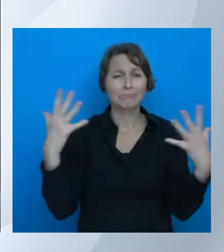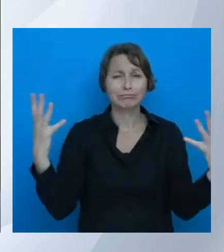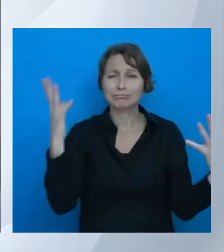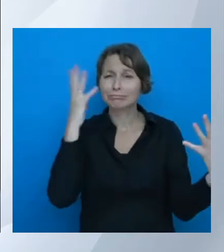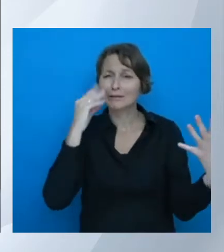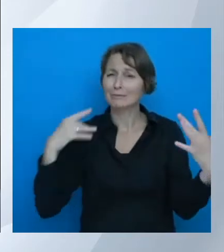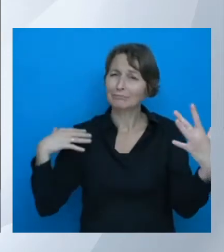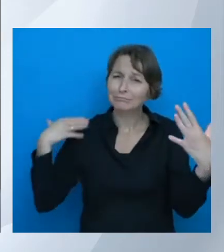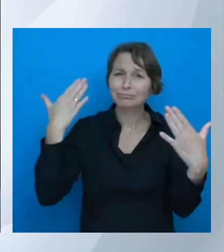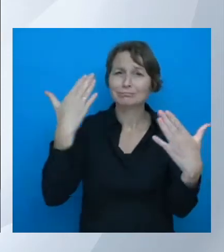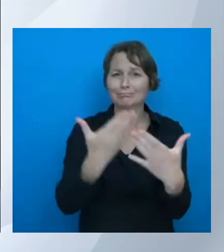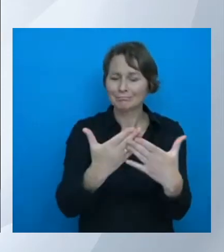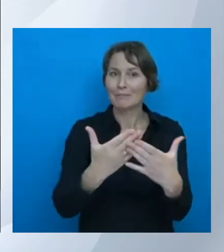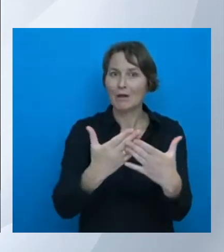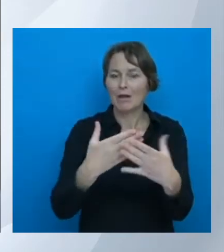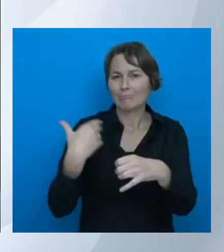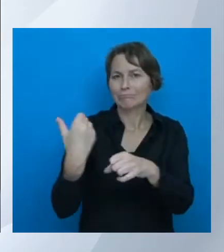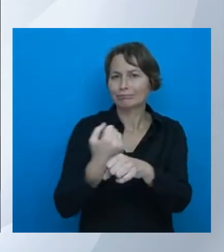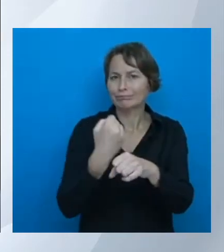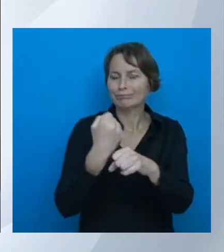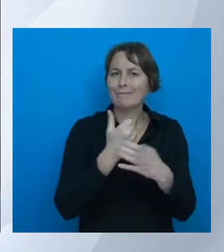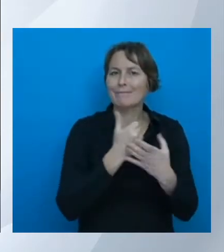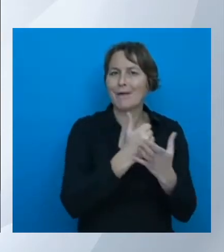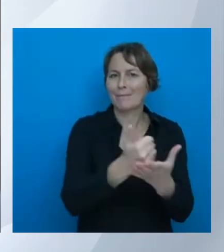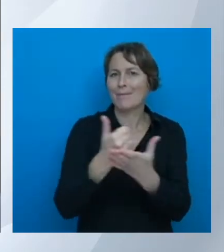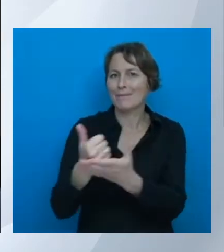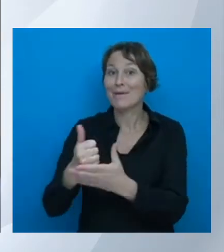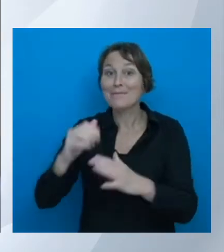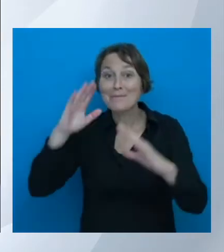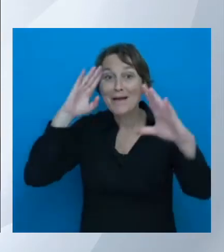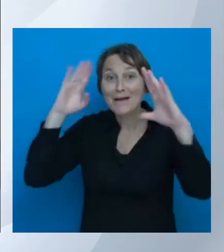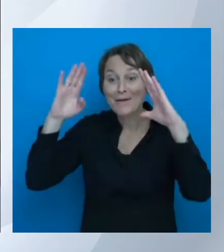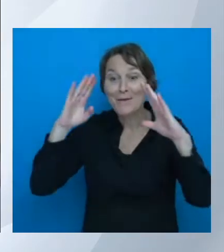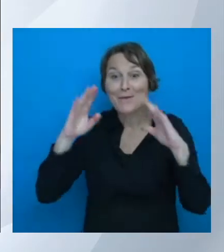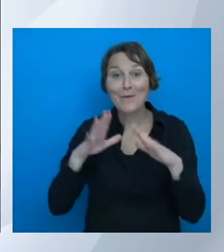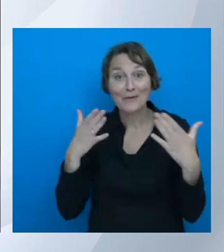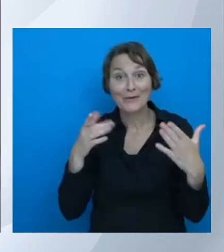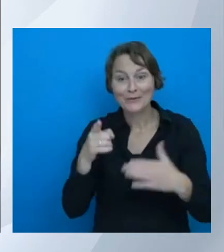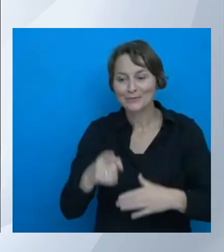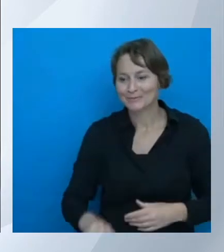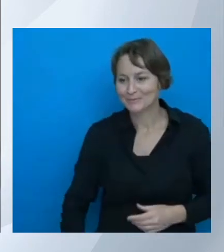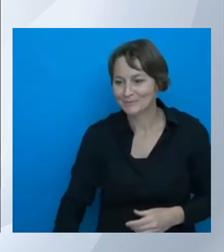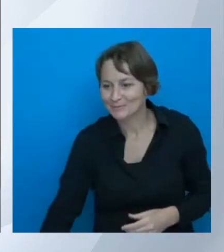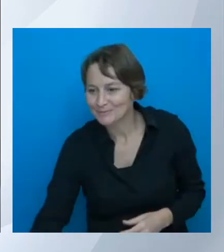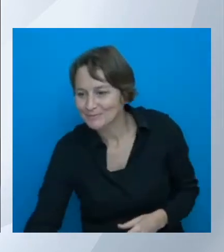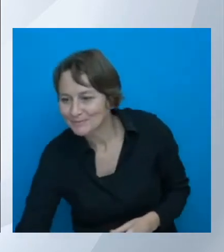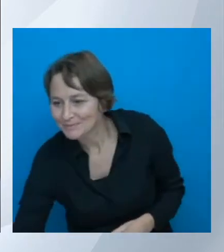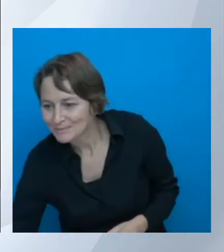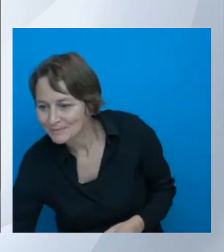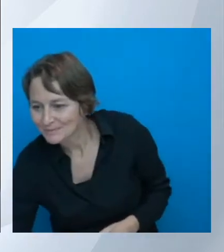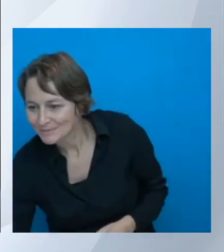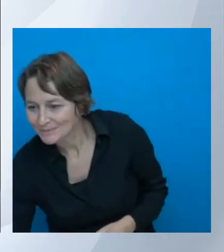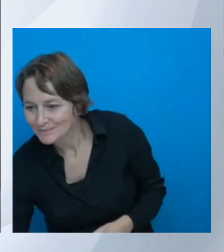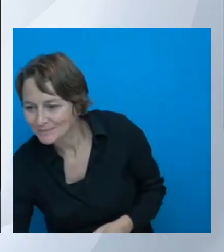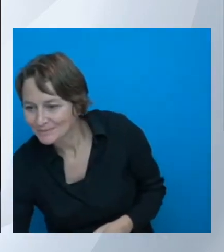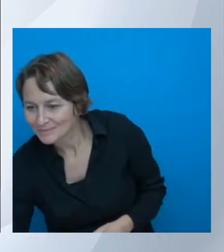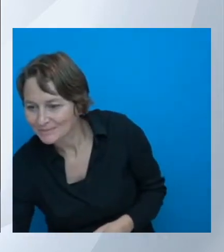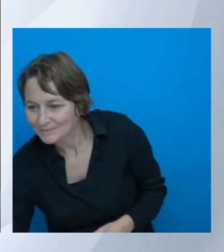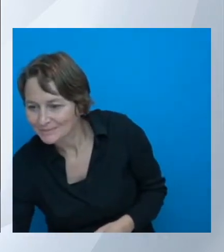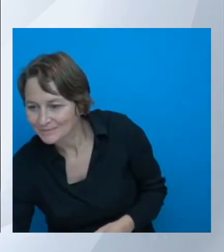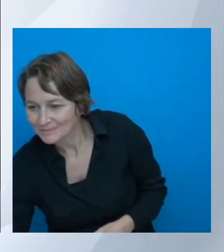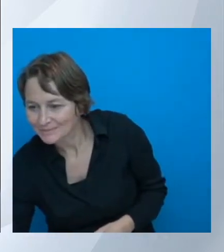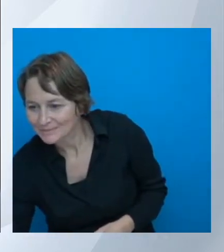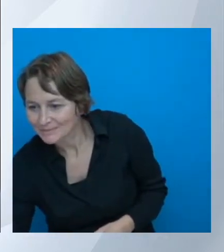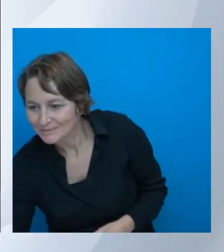Microsoft. Hi, Shailendra. Hi there. Hey, how are Thank you you for doing? having me here. Yeah, thank you for joining